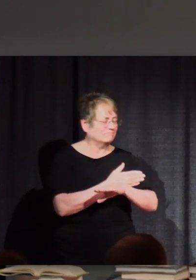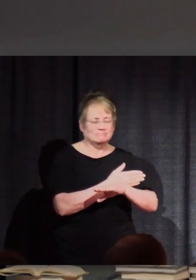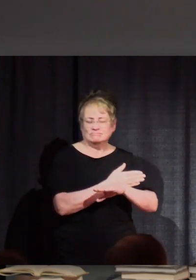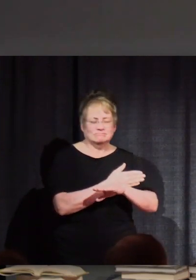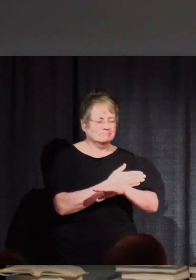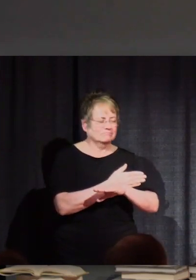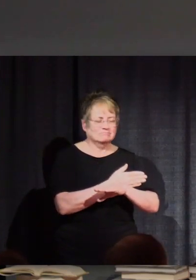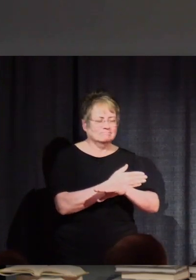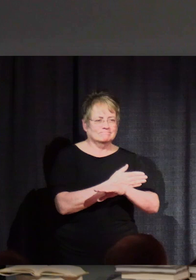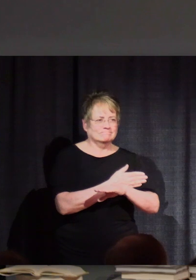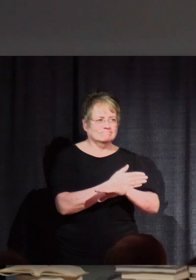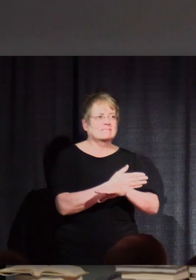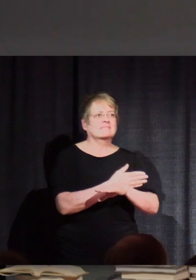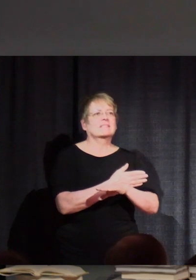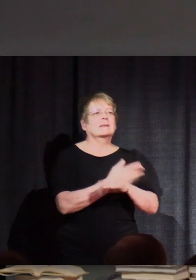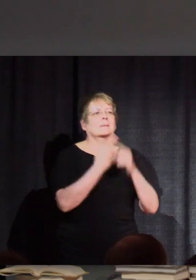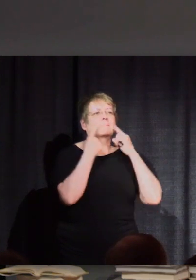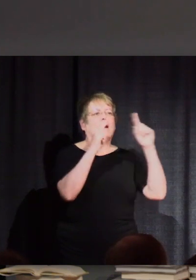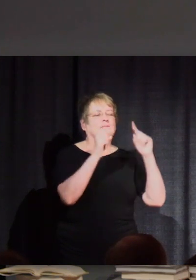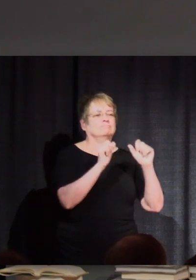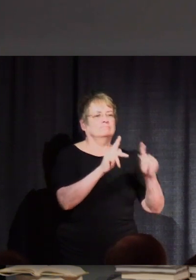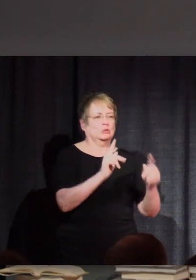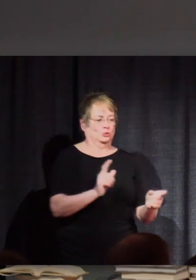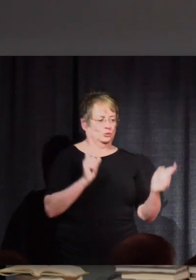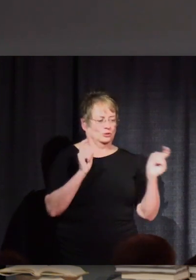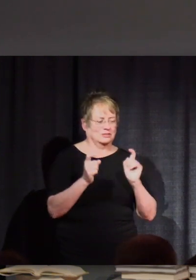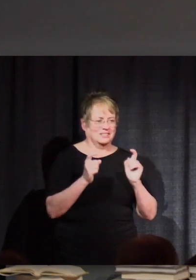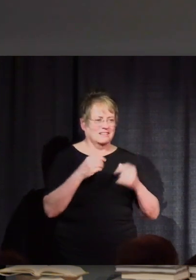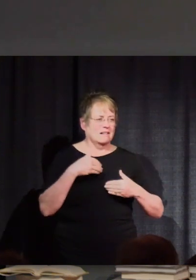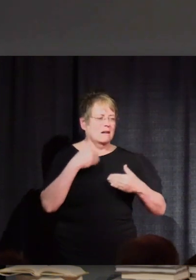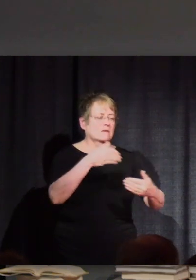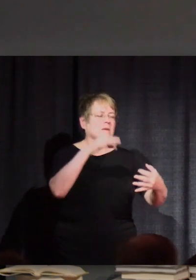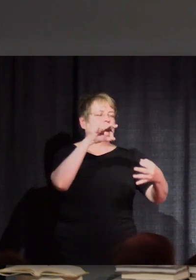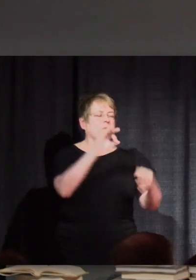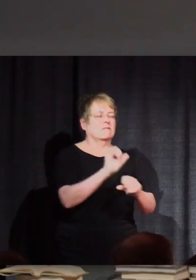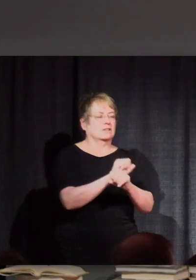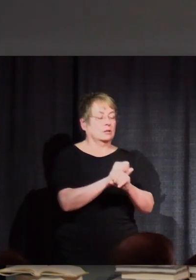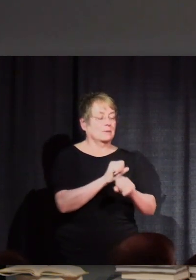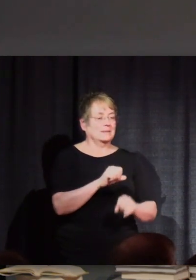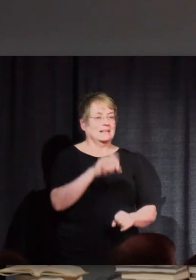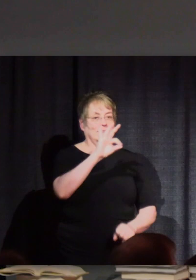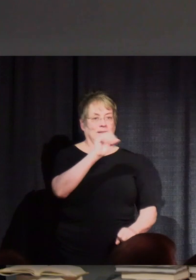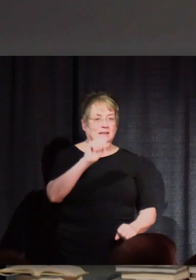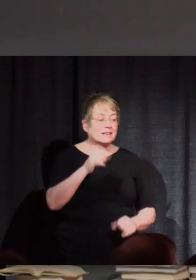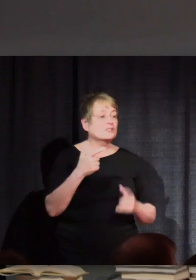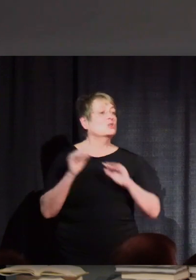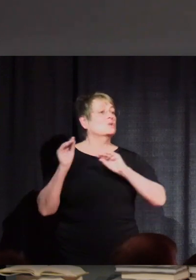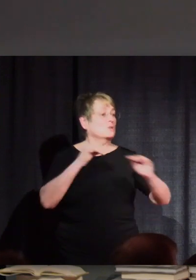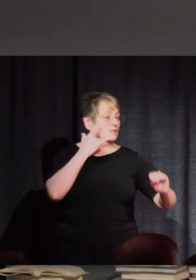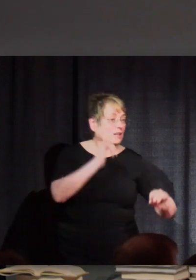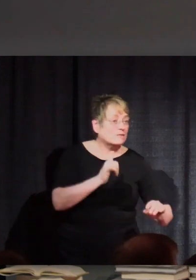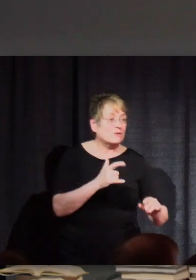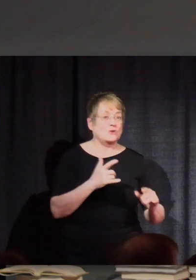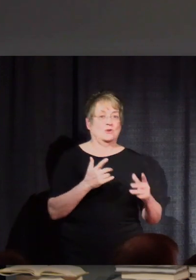And finally, there was a chance for change. I was offered my dream job in the FAA. We were gonna move to California. I